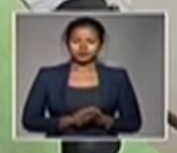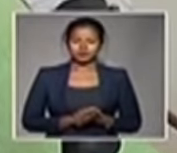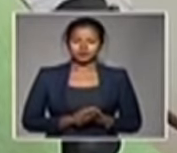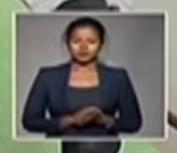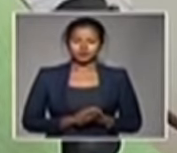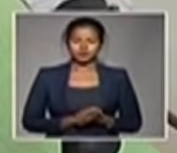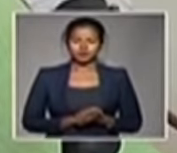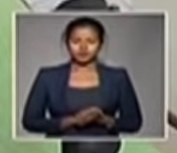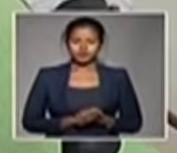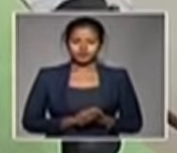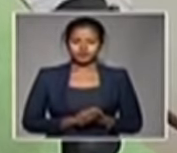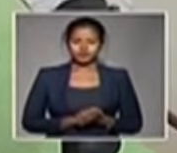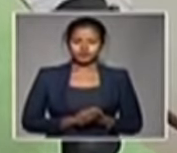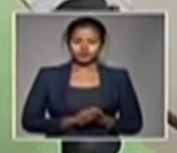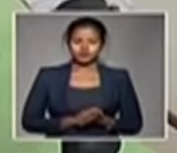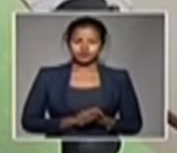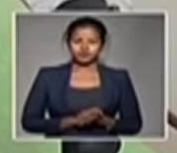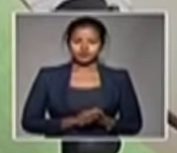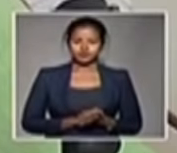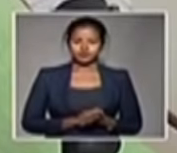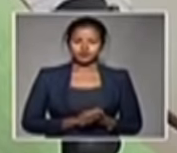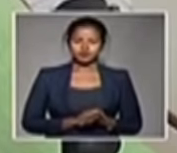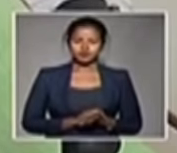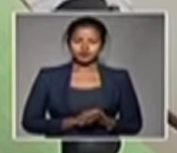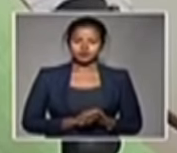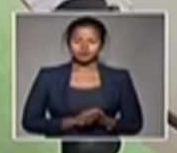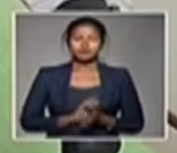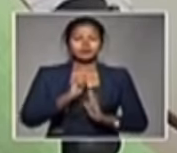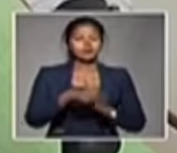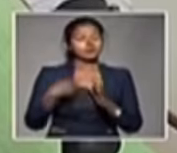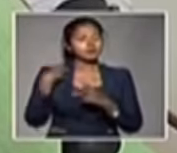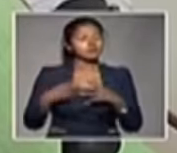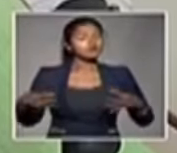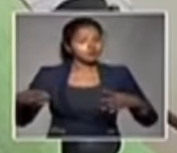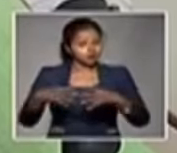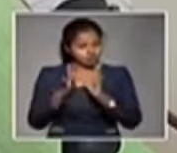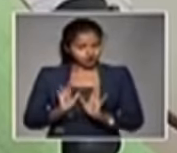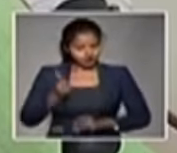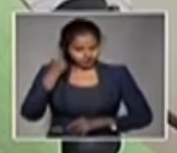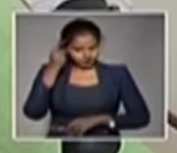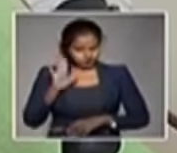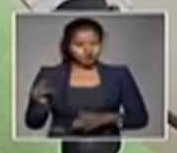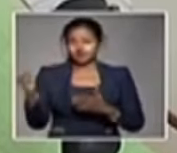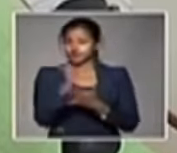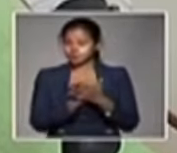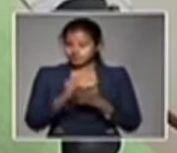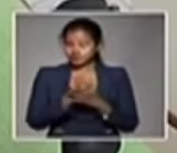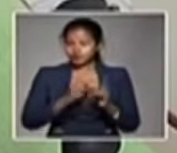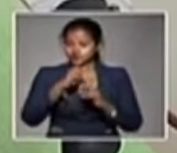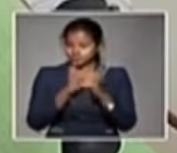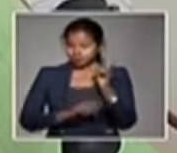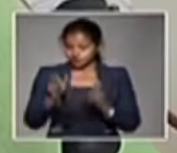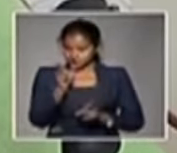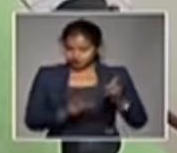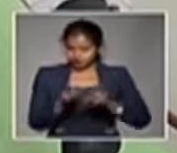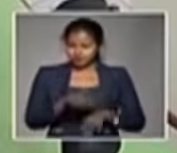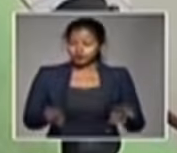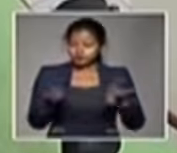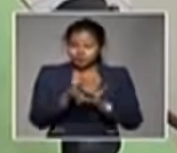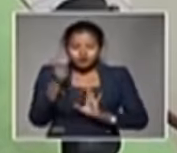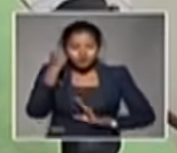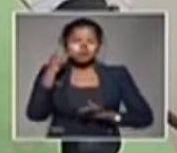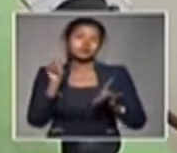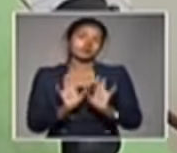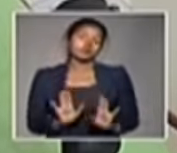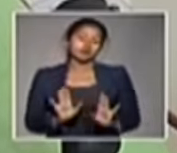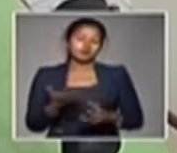thalaivarudaiya valigaattalin adippadaiyil. The Sri Lanka Muslim Congress had decided that all its parliamentarians should be of the same stance. That is